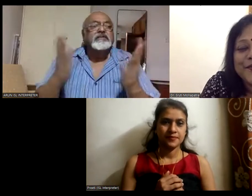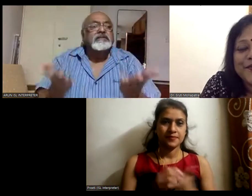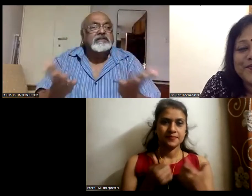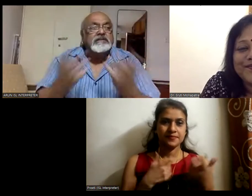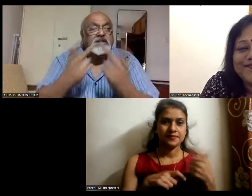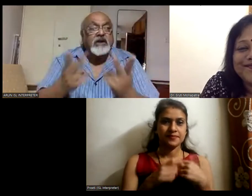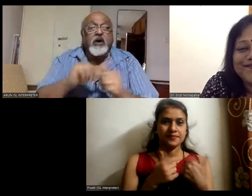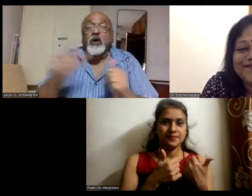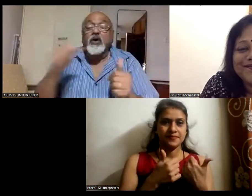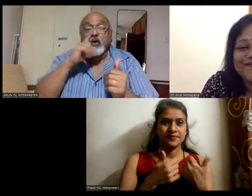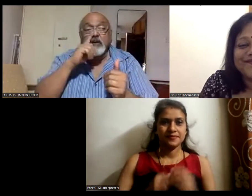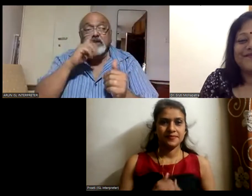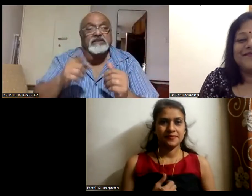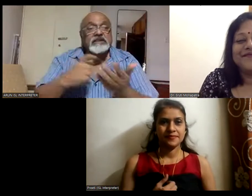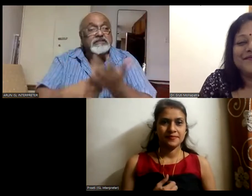Okay. Thank you, ma'am.